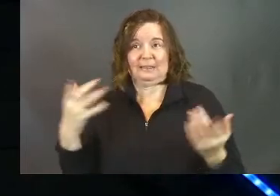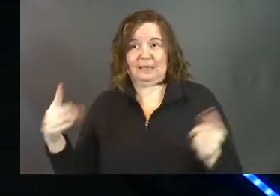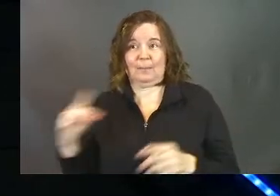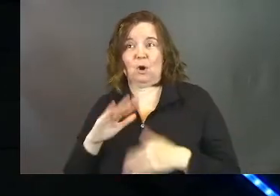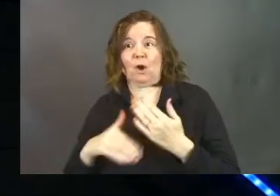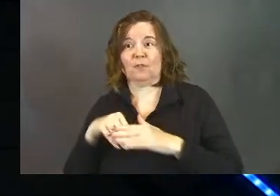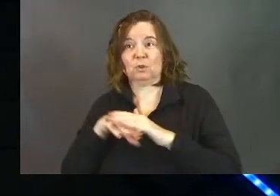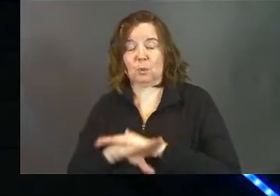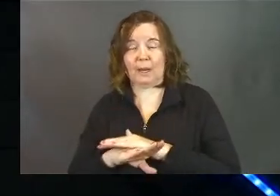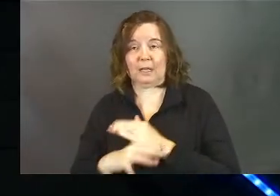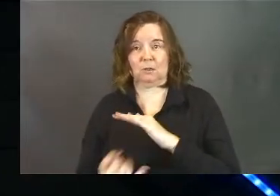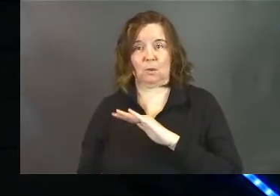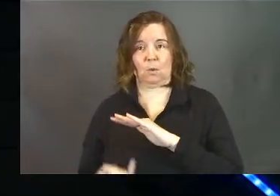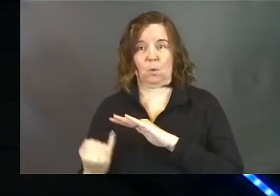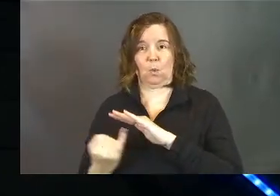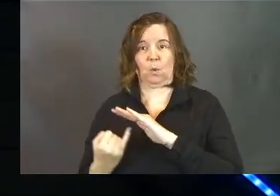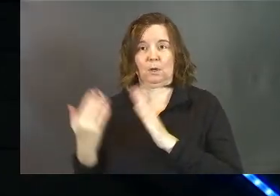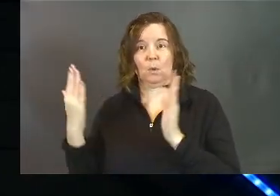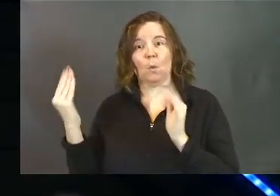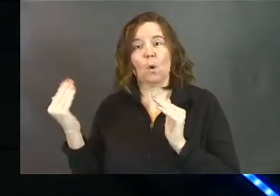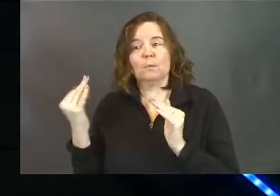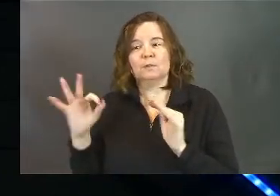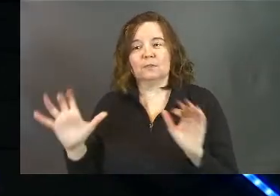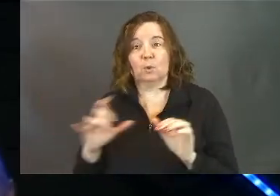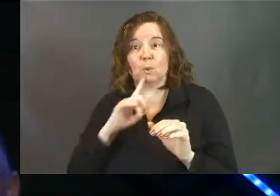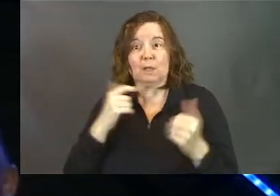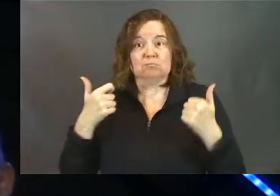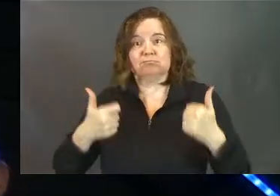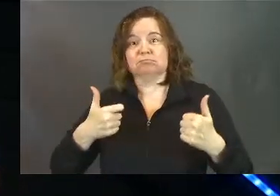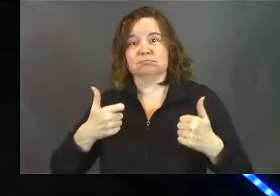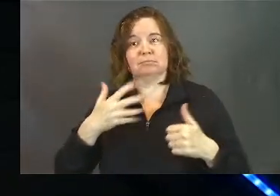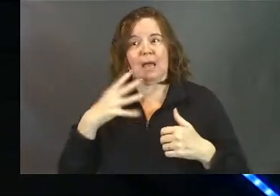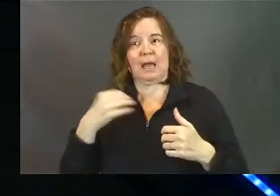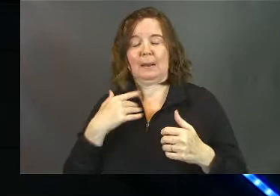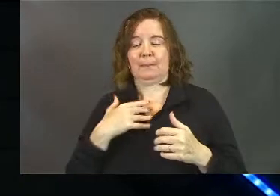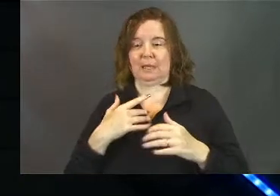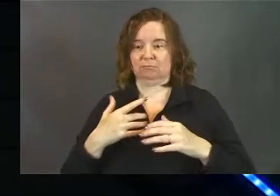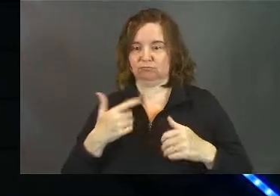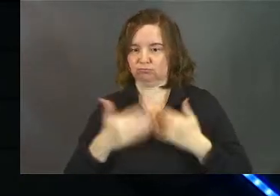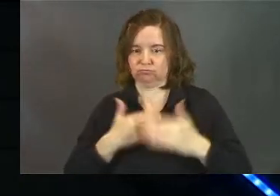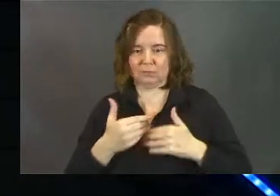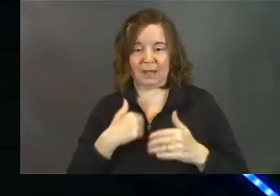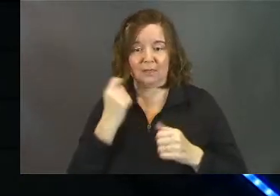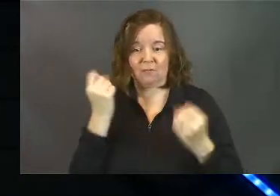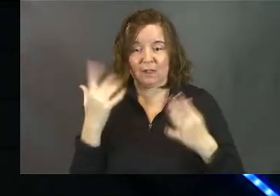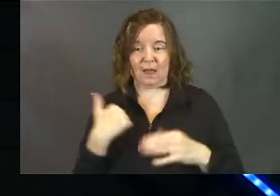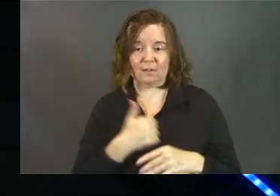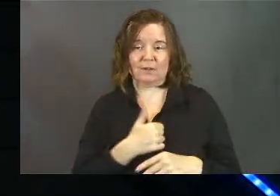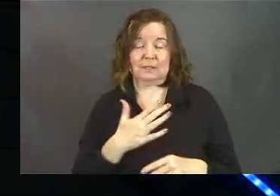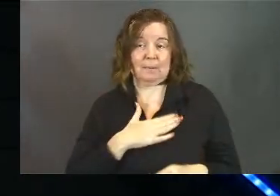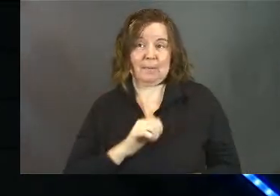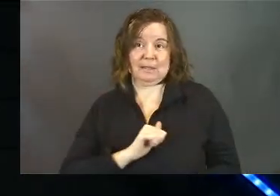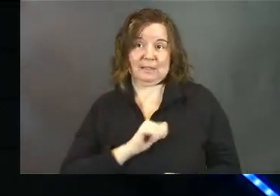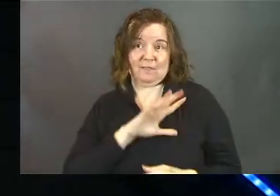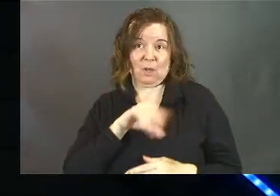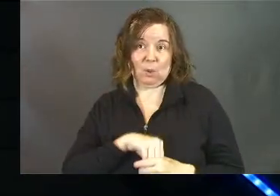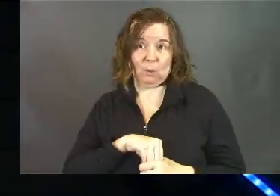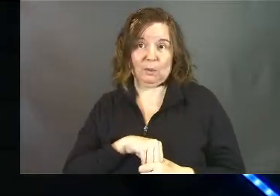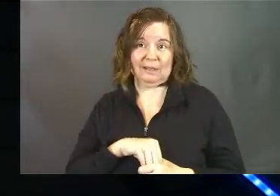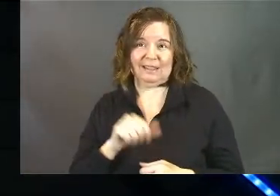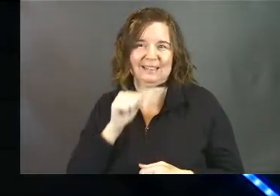all of us went into quarantine with hopes of doing really well and being disciplined. And I think for a lot of us, myself